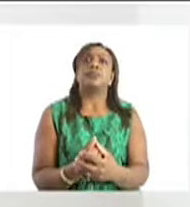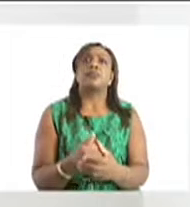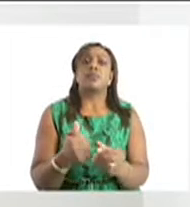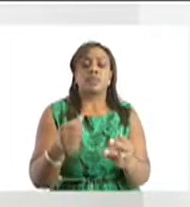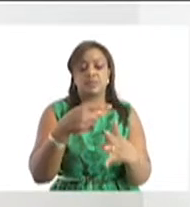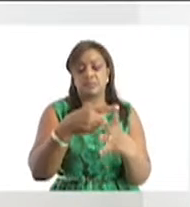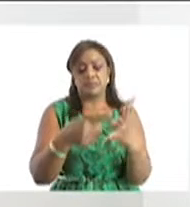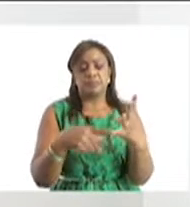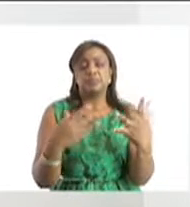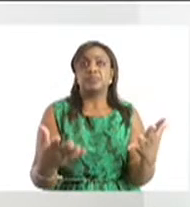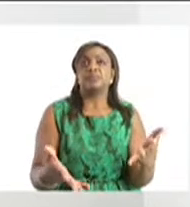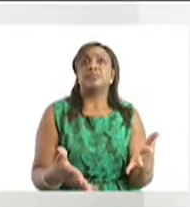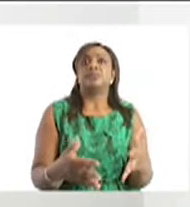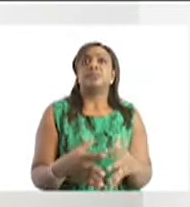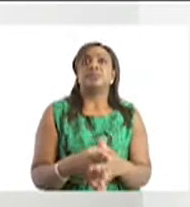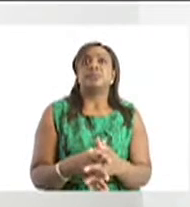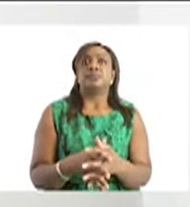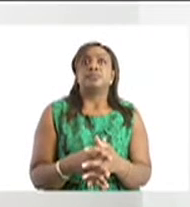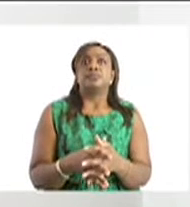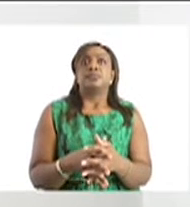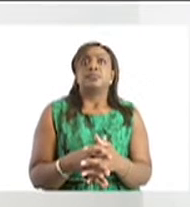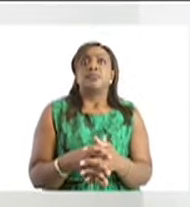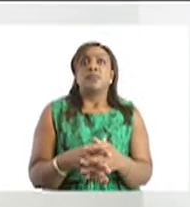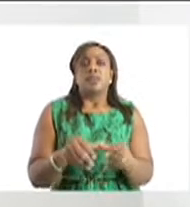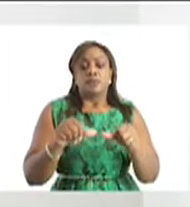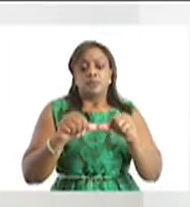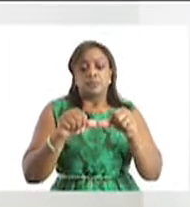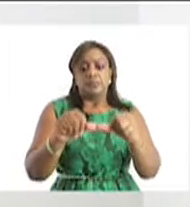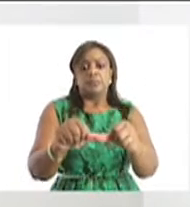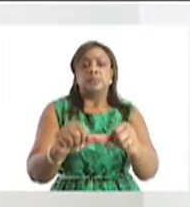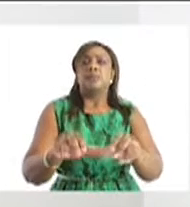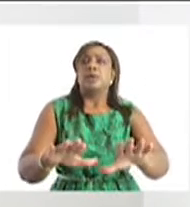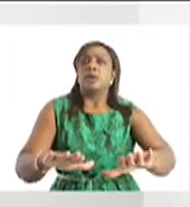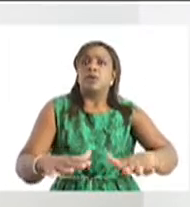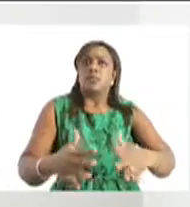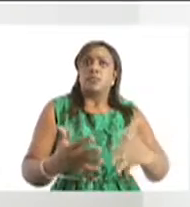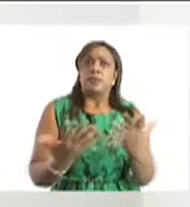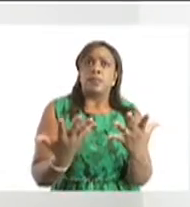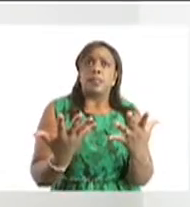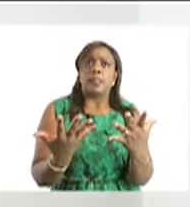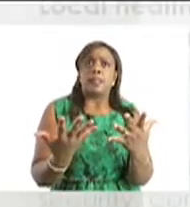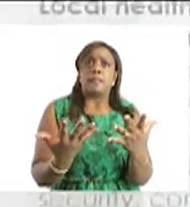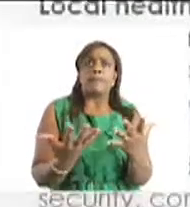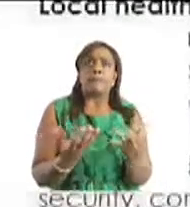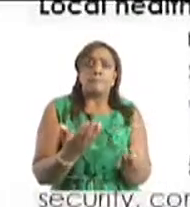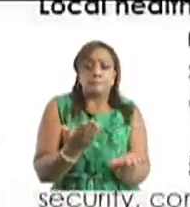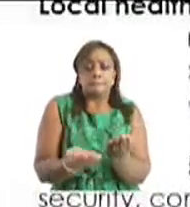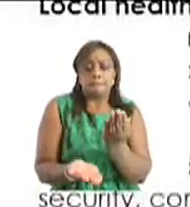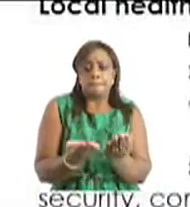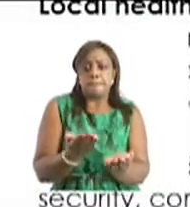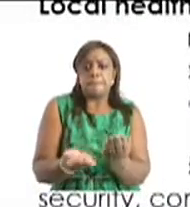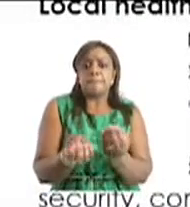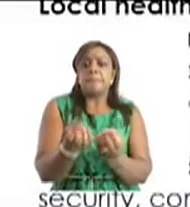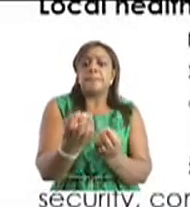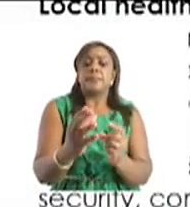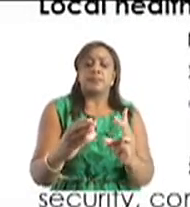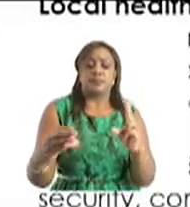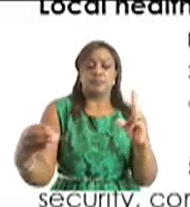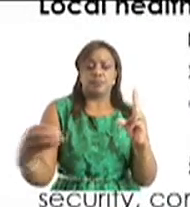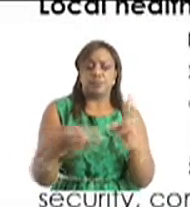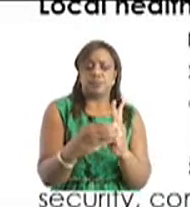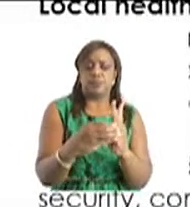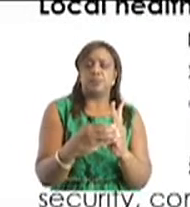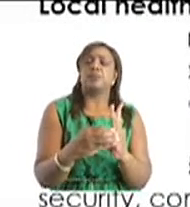at the factors affecting the community, let us look at how the lack of provision of local community health services affect